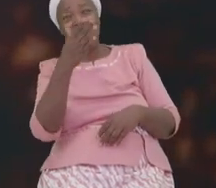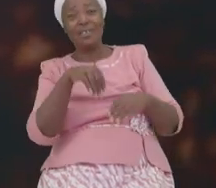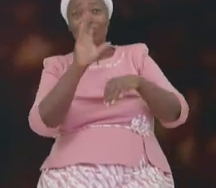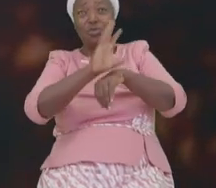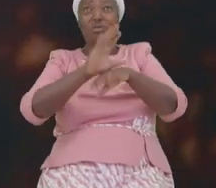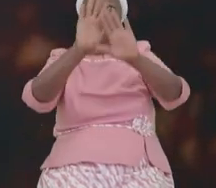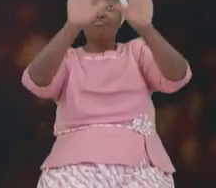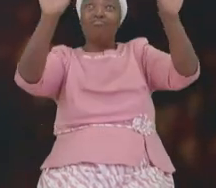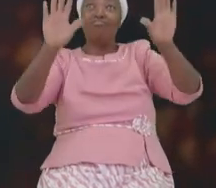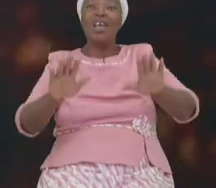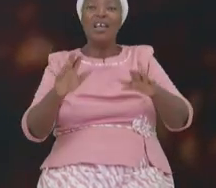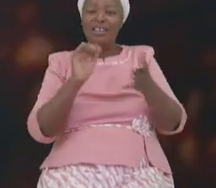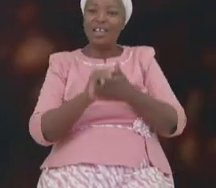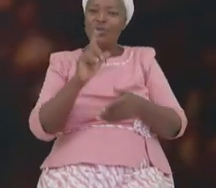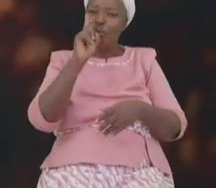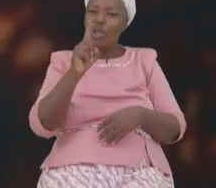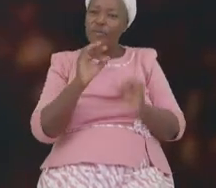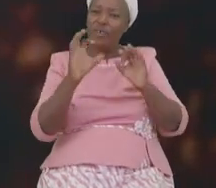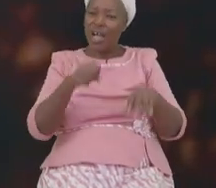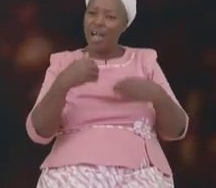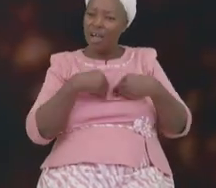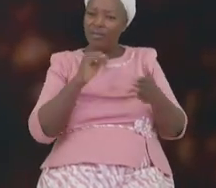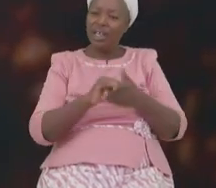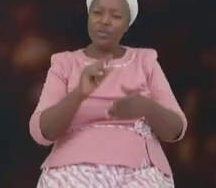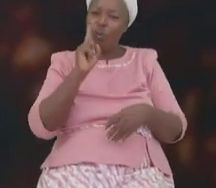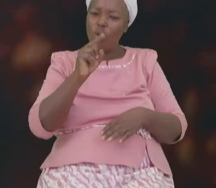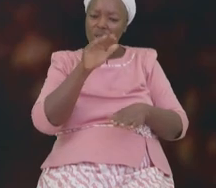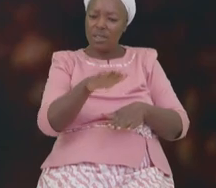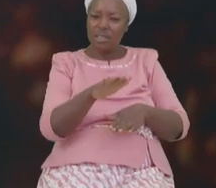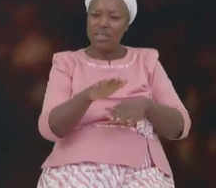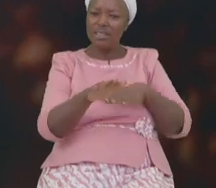can have one step at a time, one day